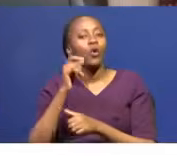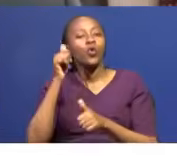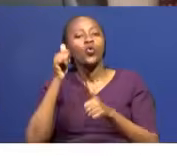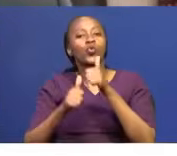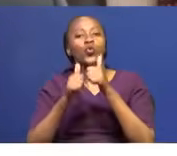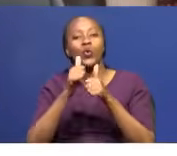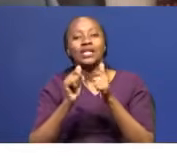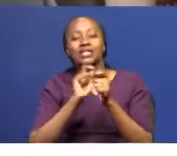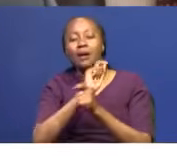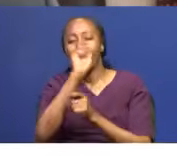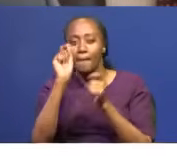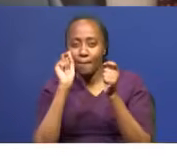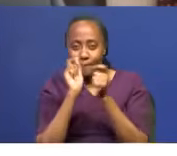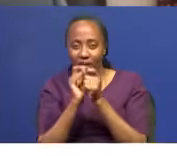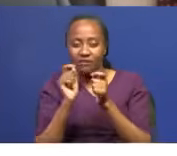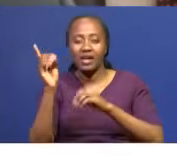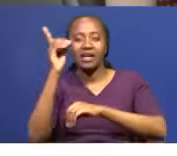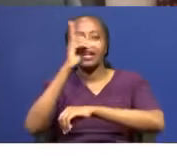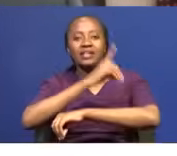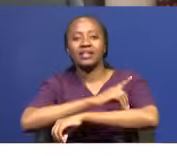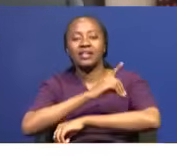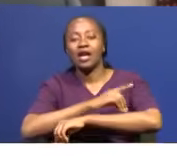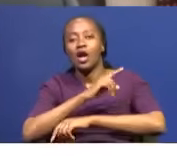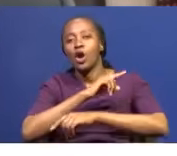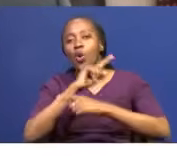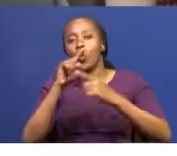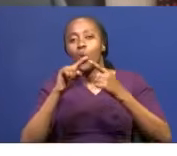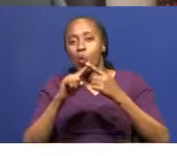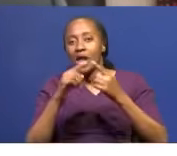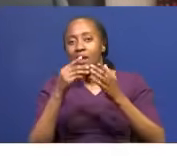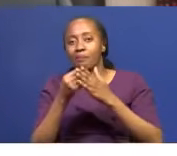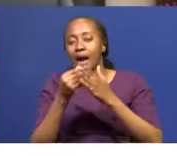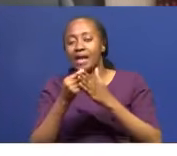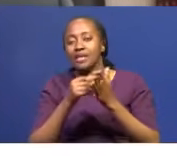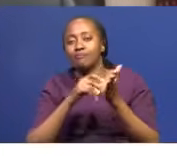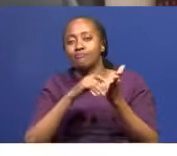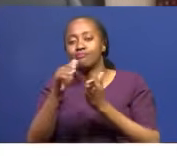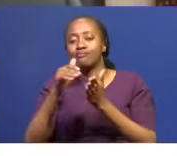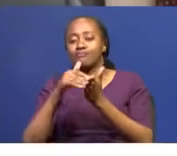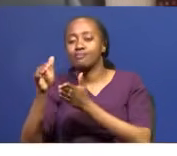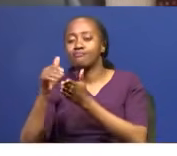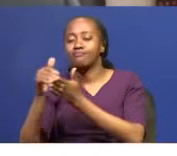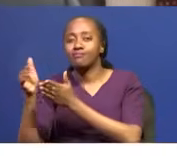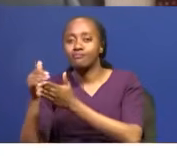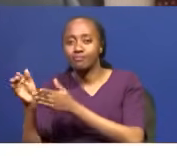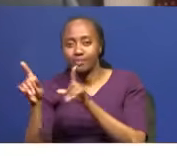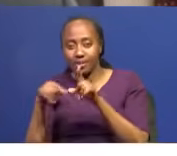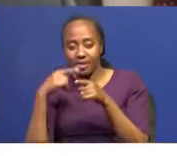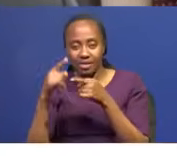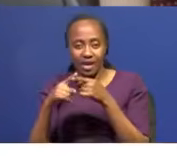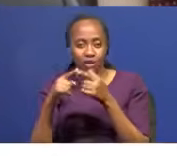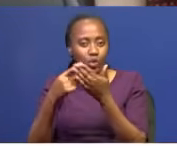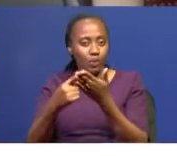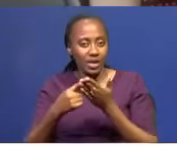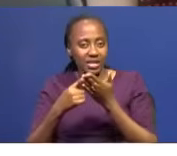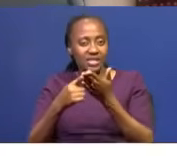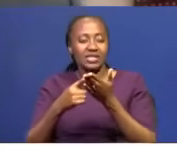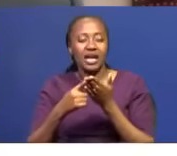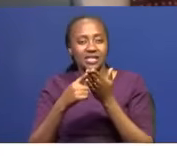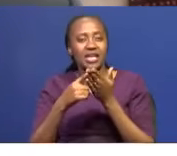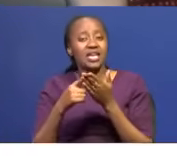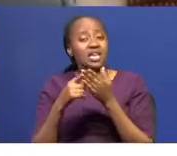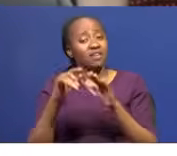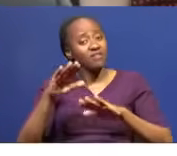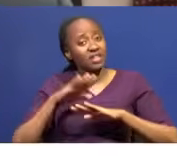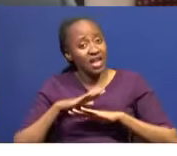date when that exchequer will be released. And this information, once passed to WASU, they will then have a discussion and see whether it is enough